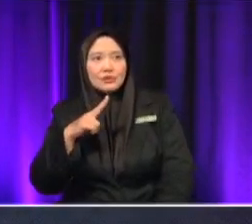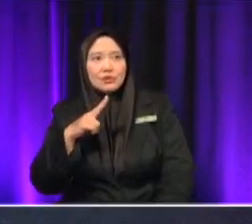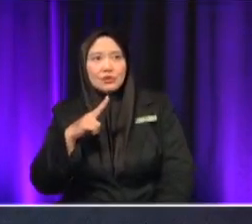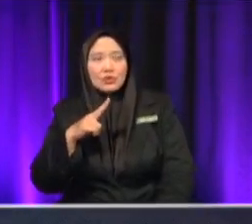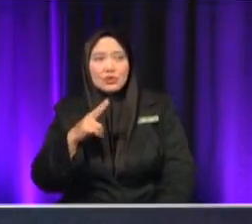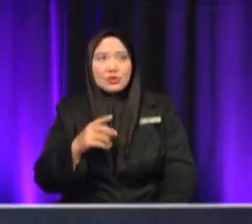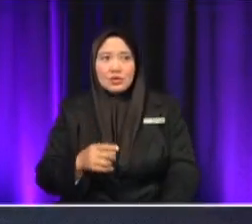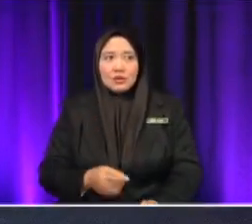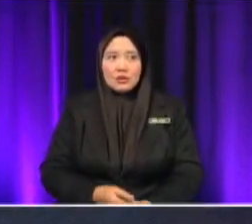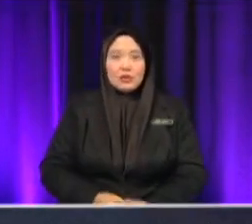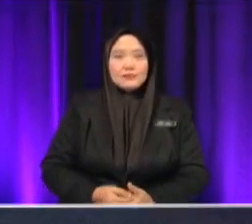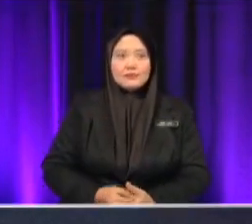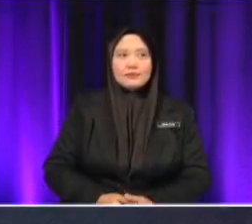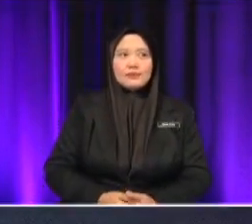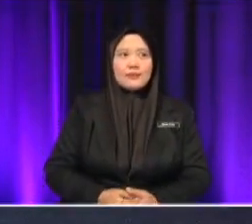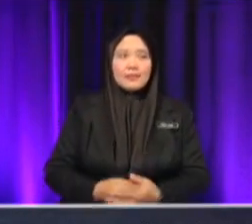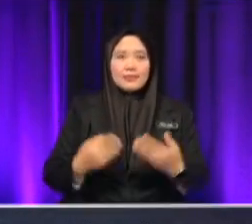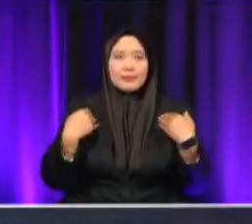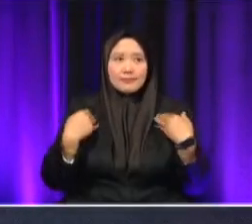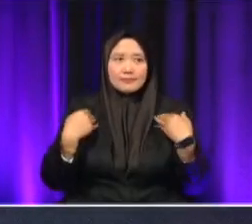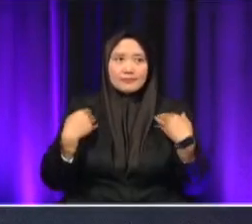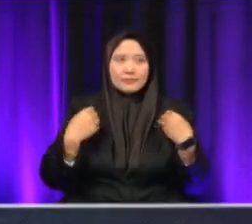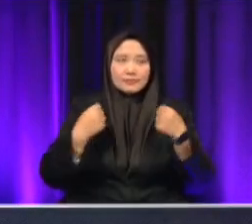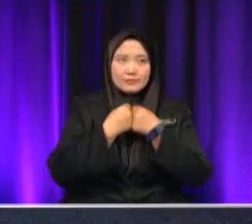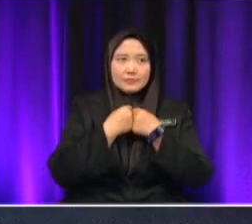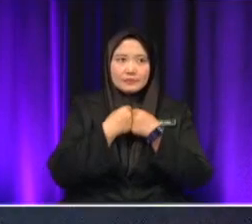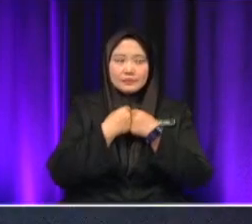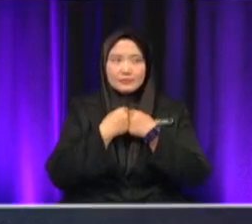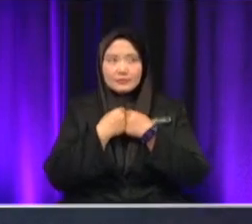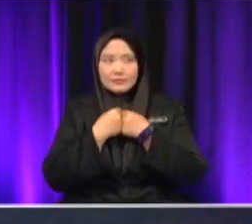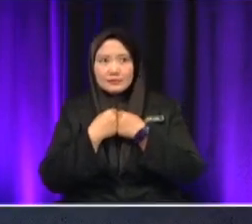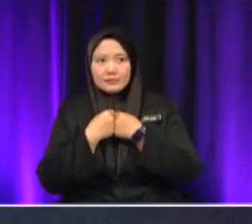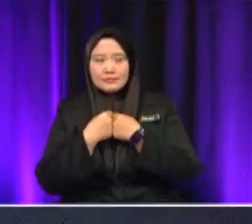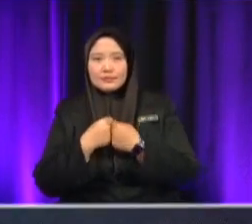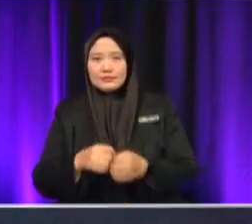Oh my goodness! An accident? That's the car. This is the victim.